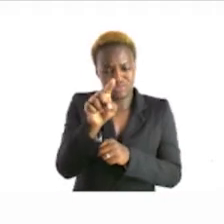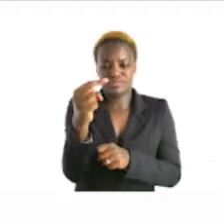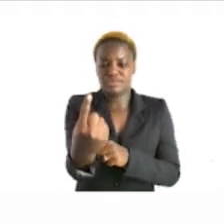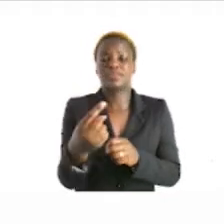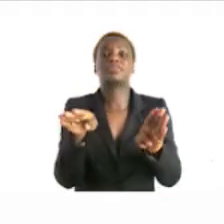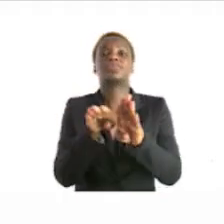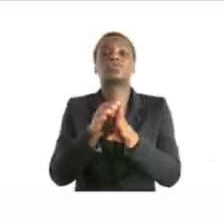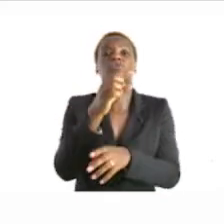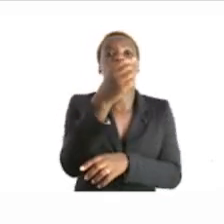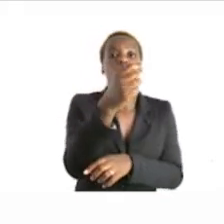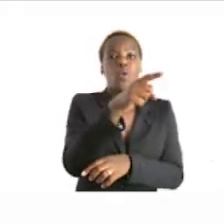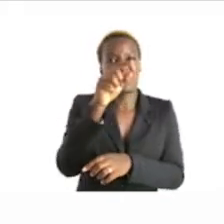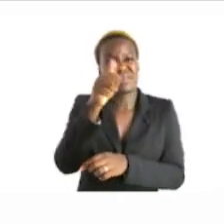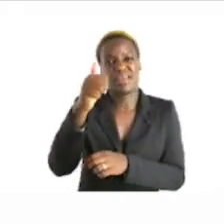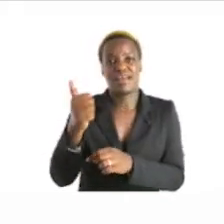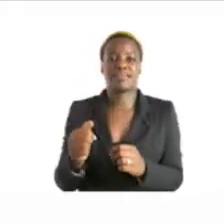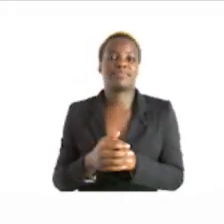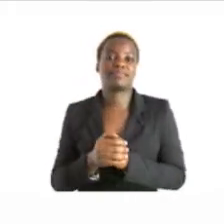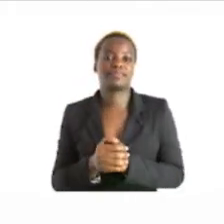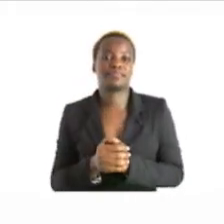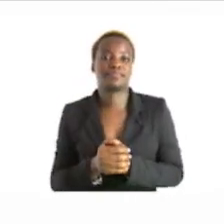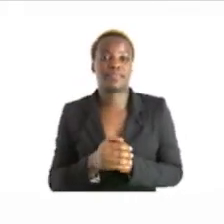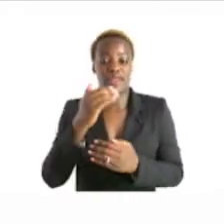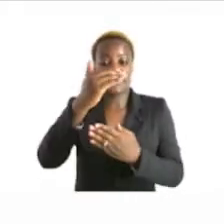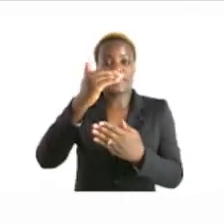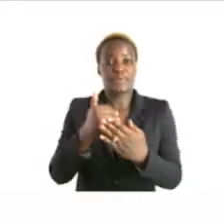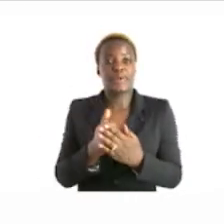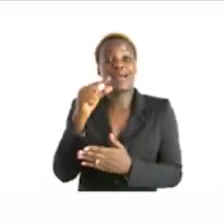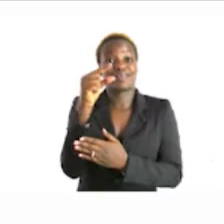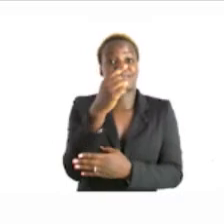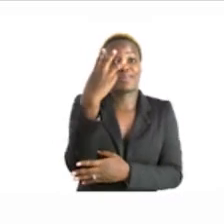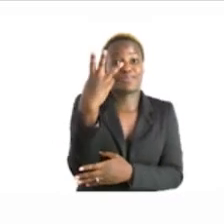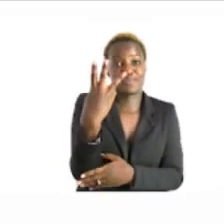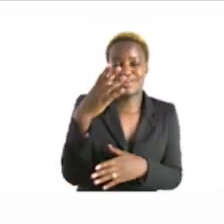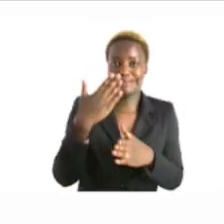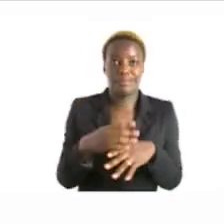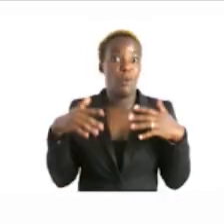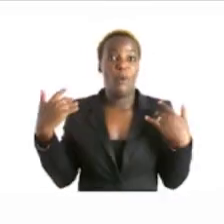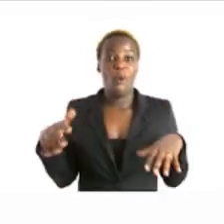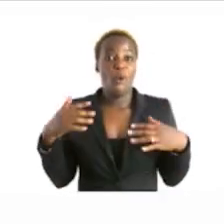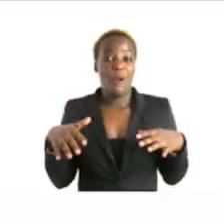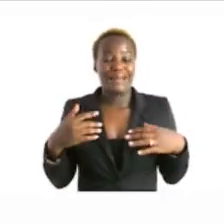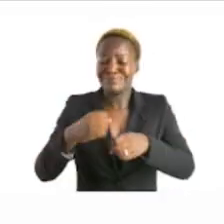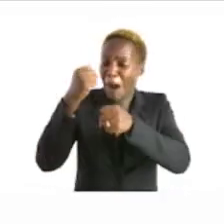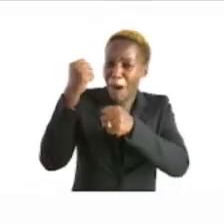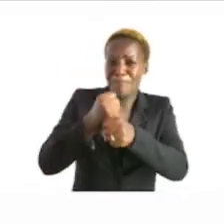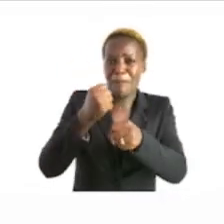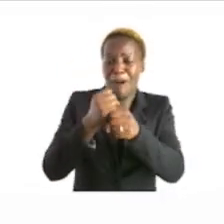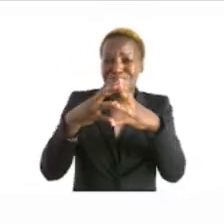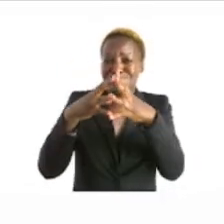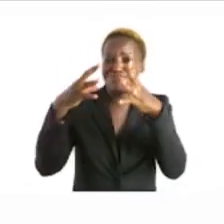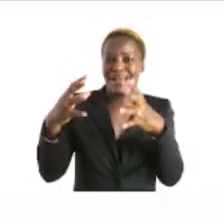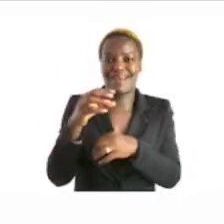on your own. And then we move on downwards to grade 3 level. Ooh, now we are having bigger